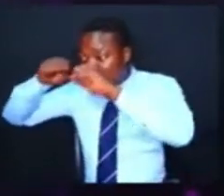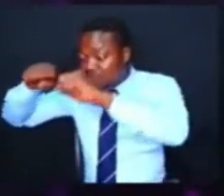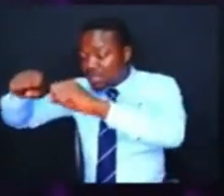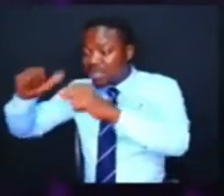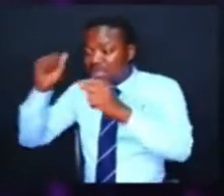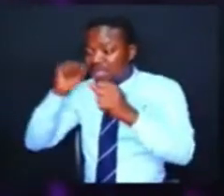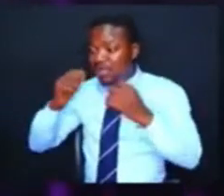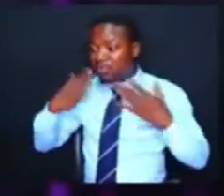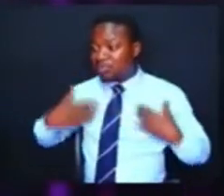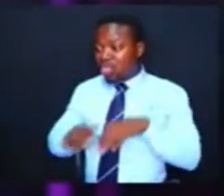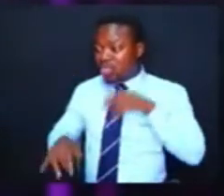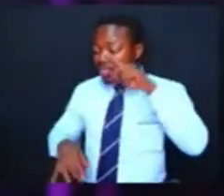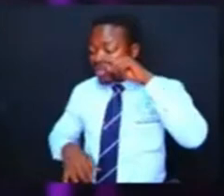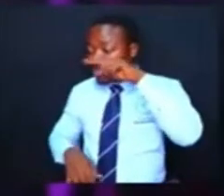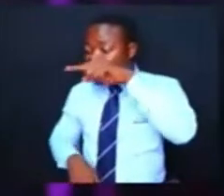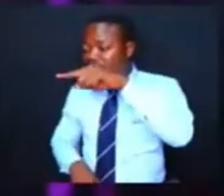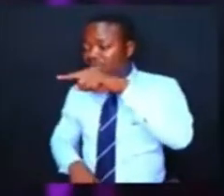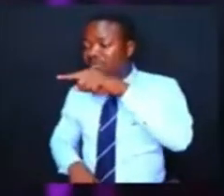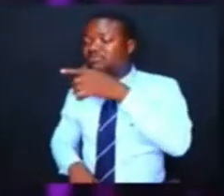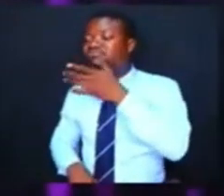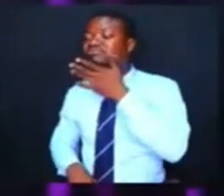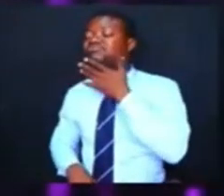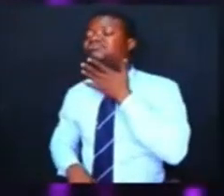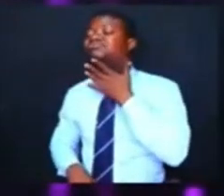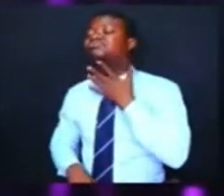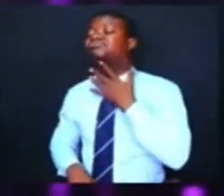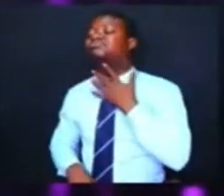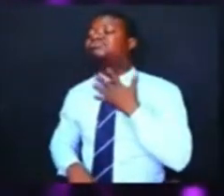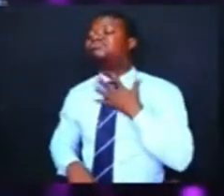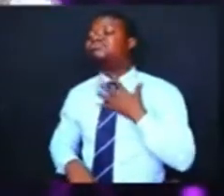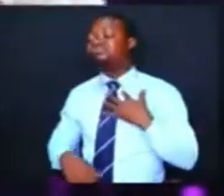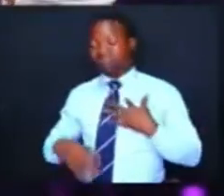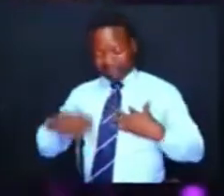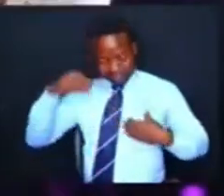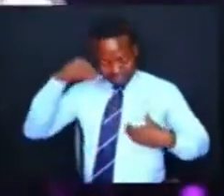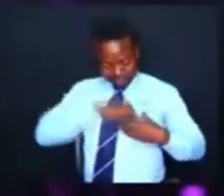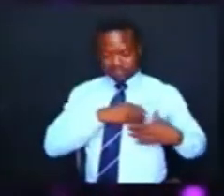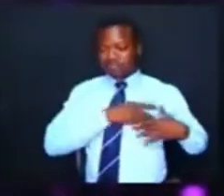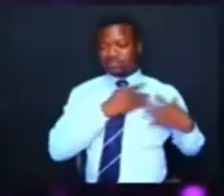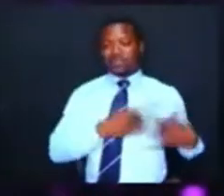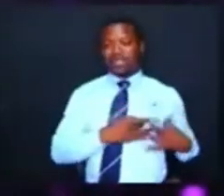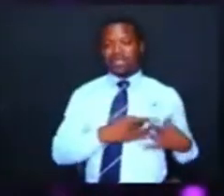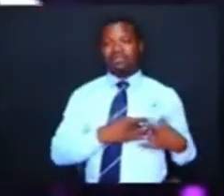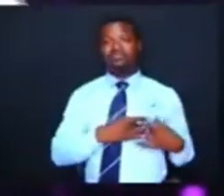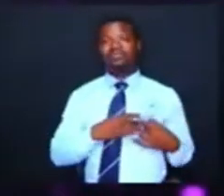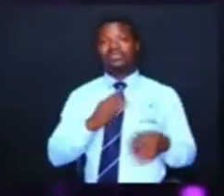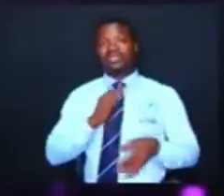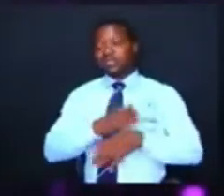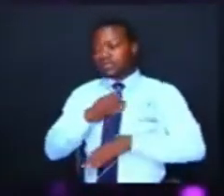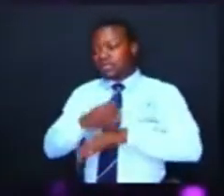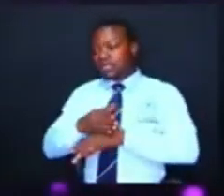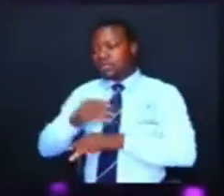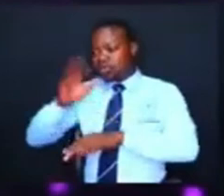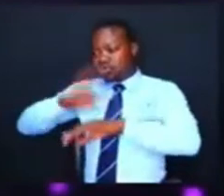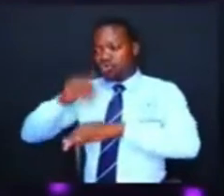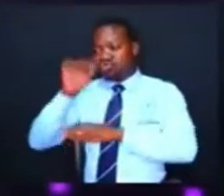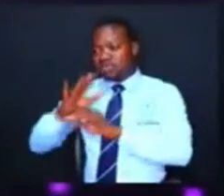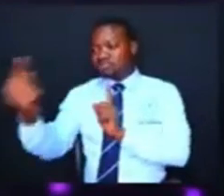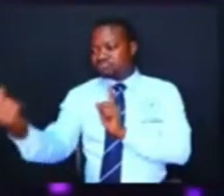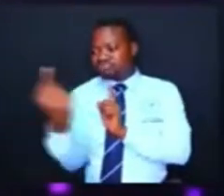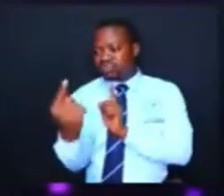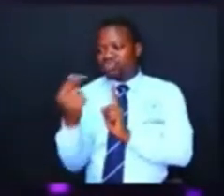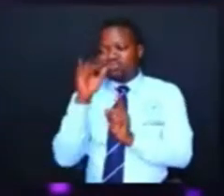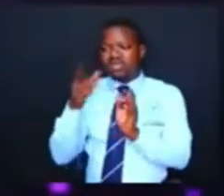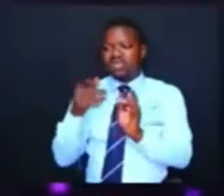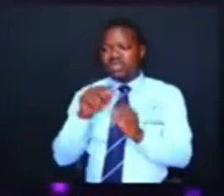body of the woman, that thing entered the heart. When even the woman said, I am married, it couldn't